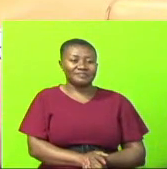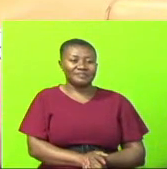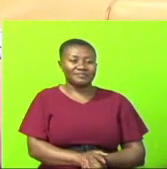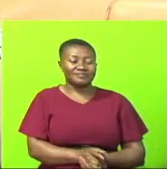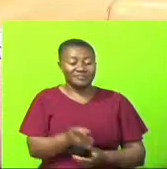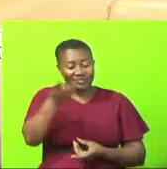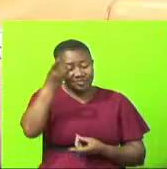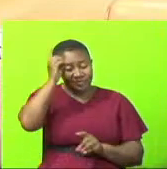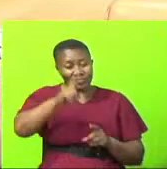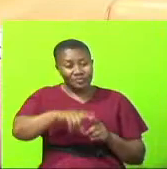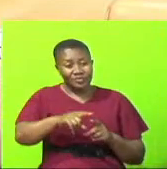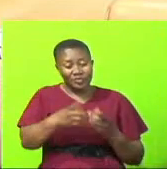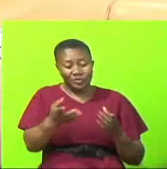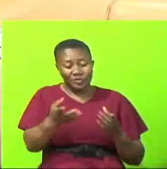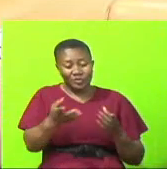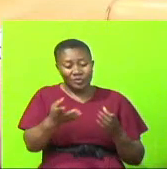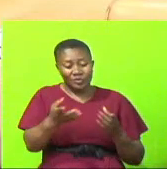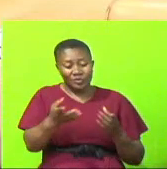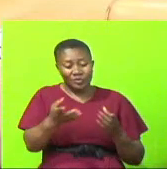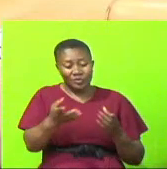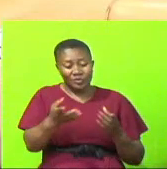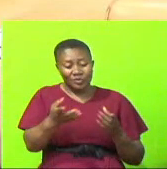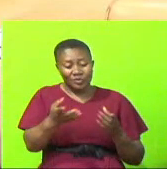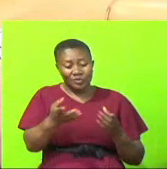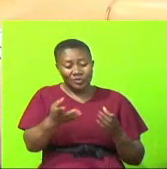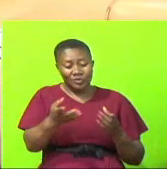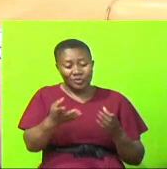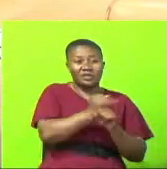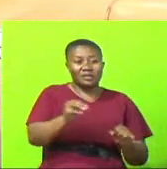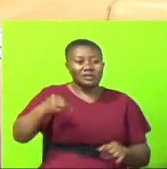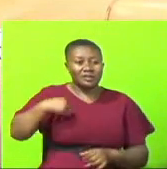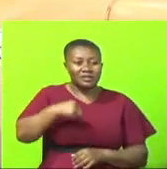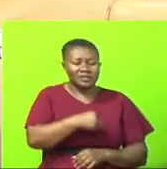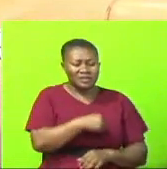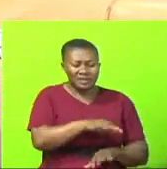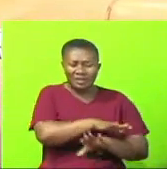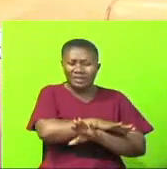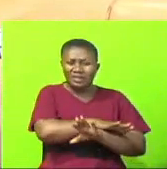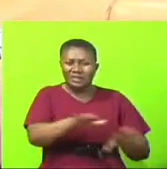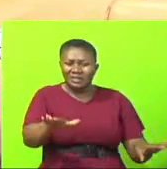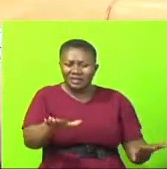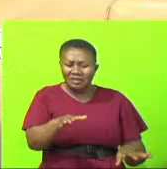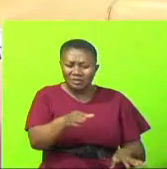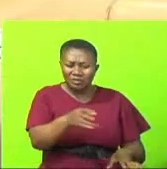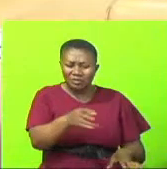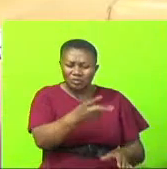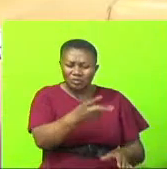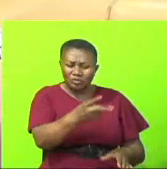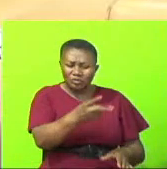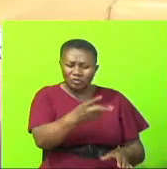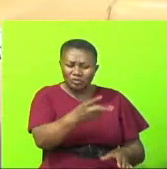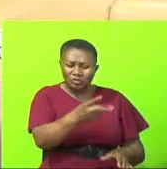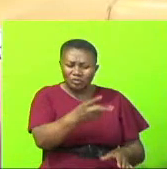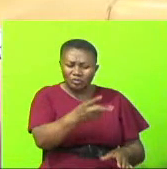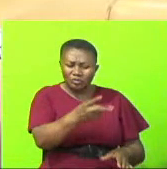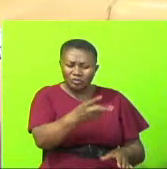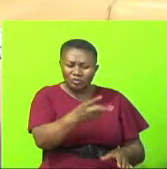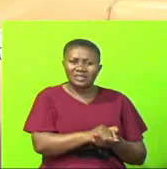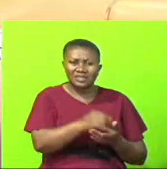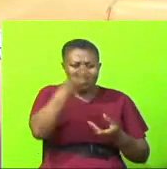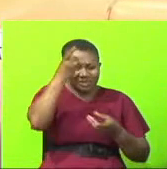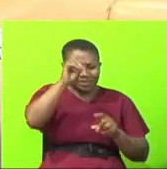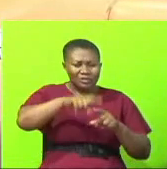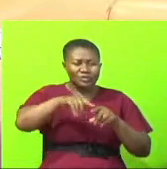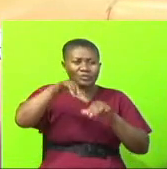Parliament as an independent member, none of the two members of Parliament have said that they are seeking to remain in Parliament